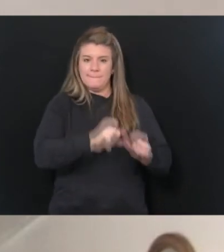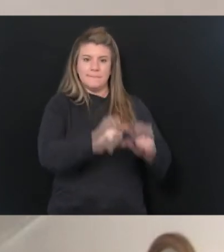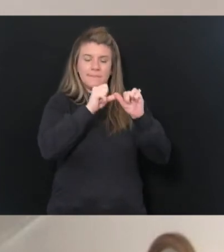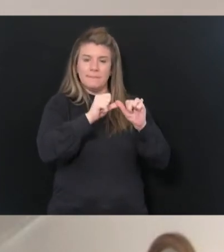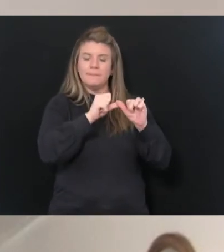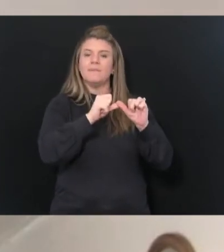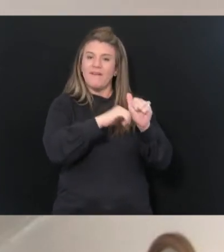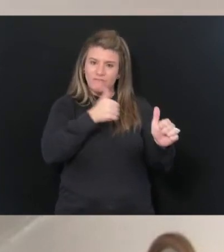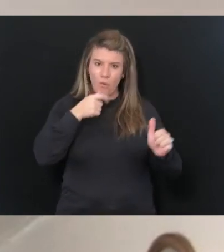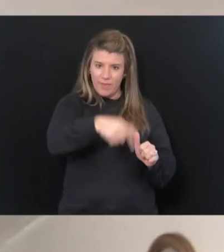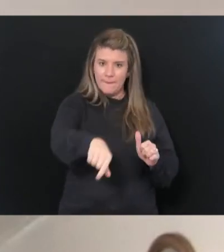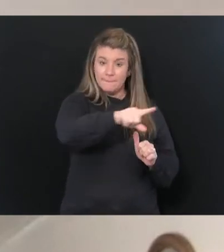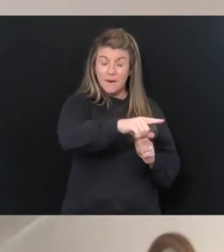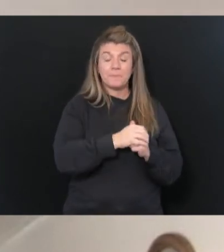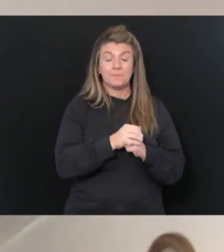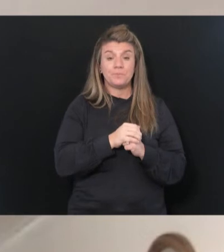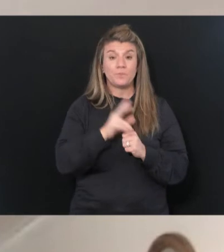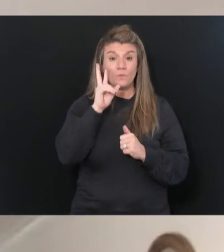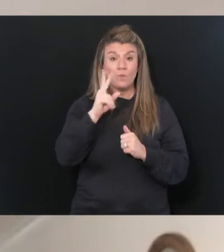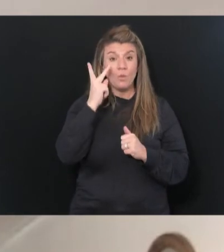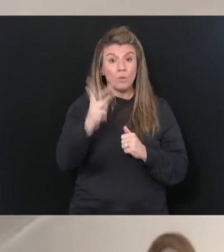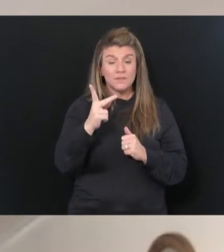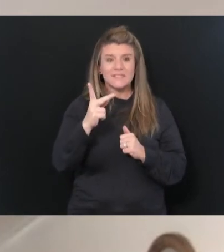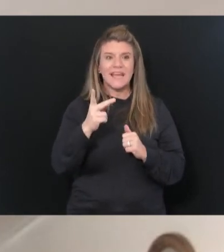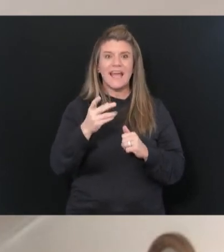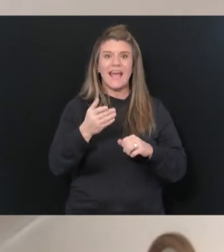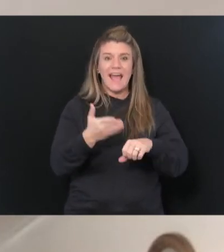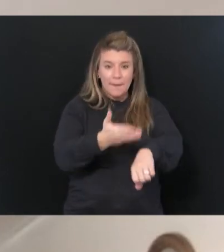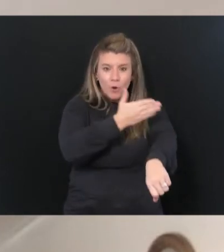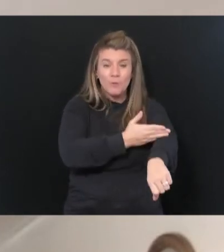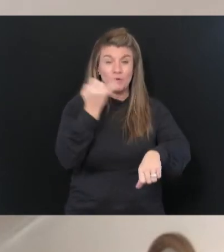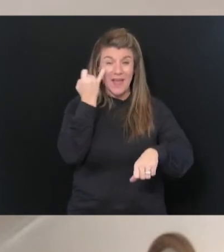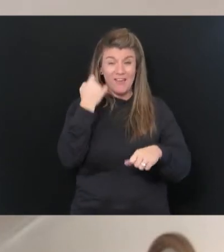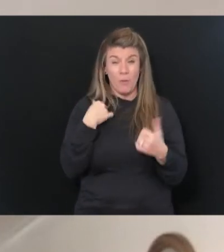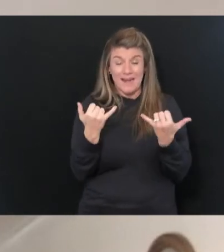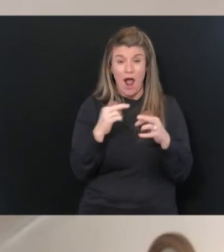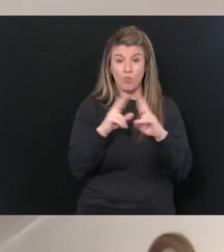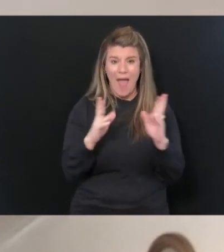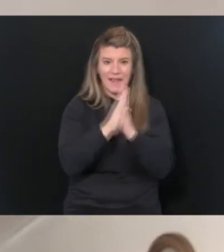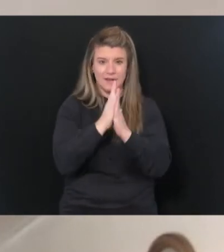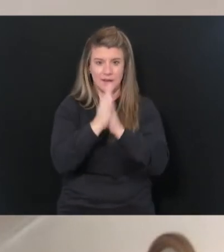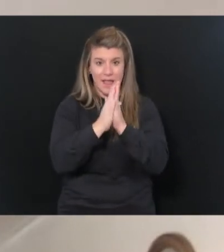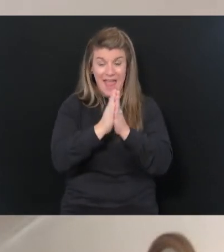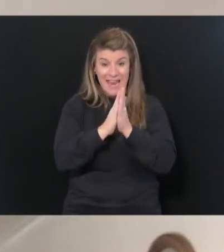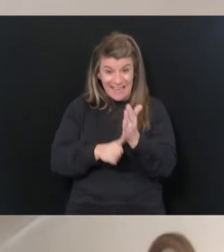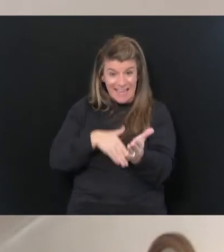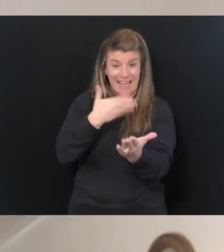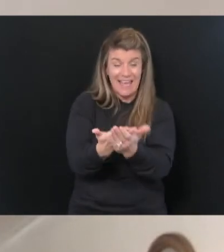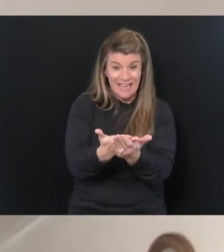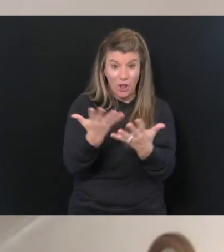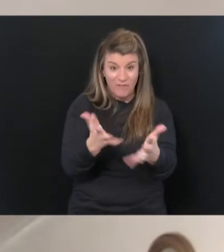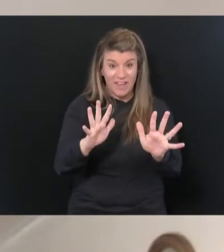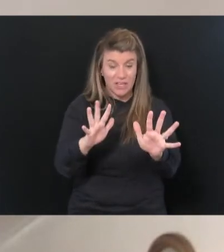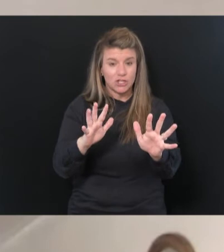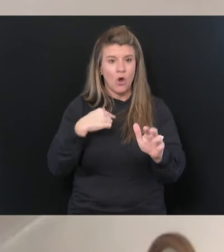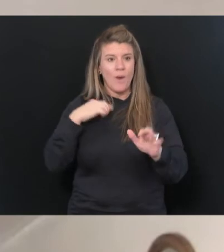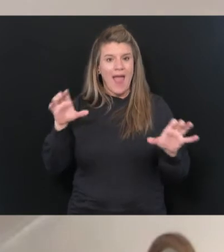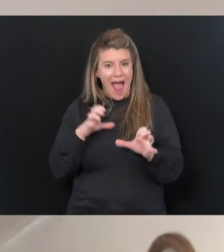this through, and if we all rally to this fire that we're seeing now by acting responsibly